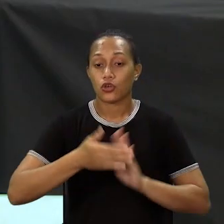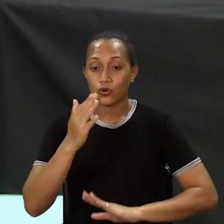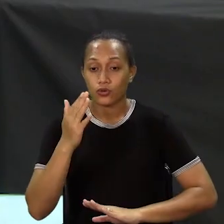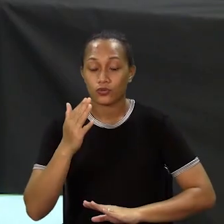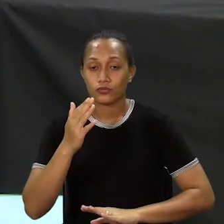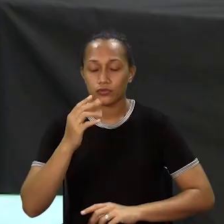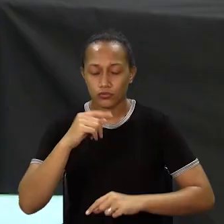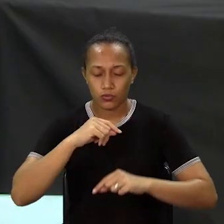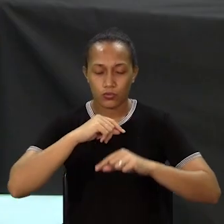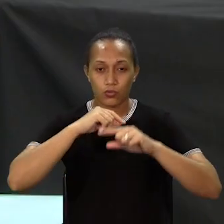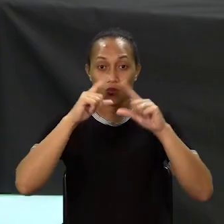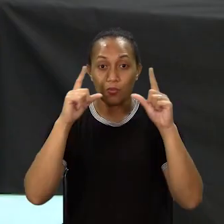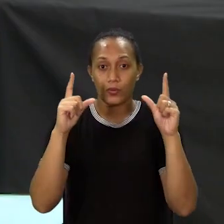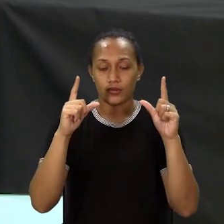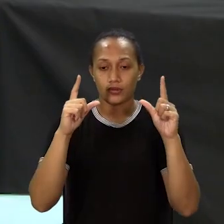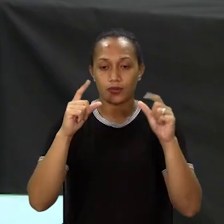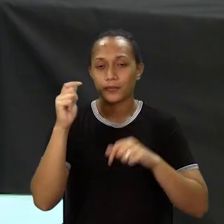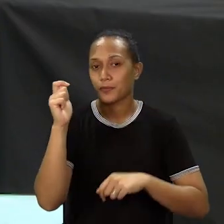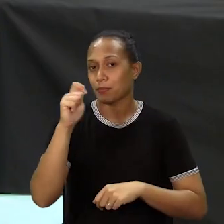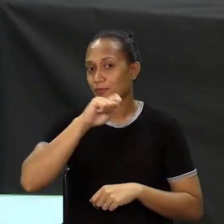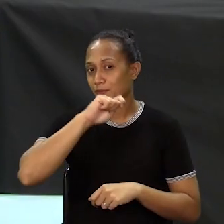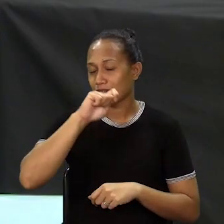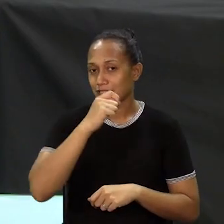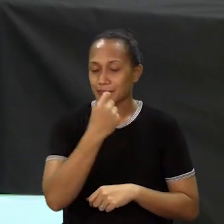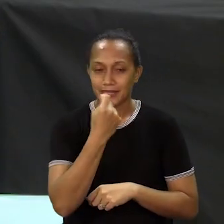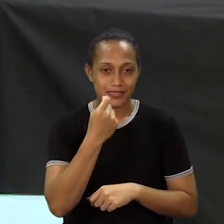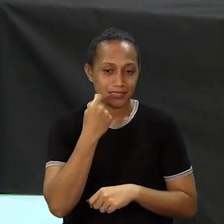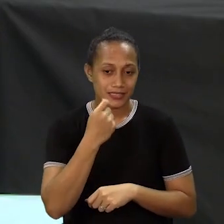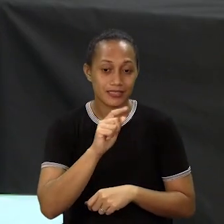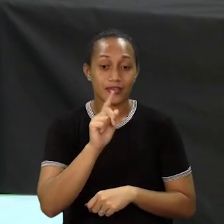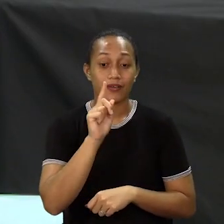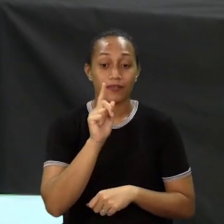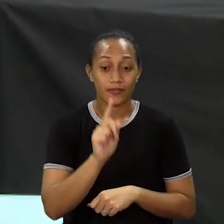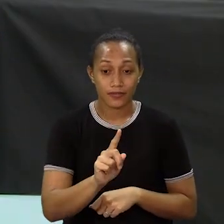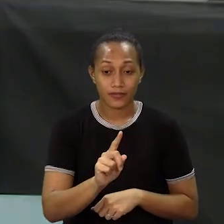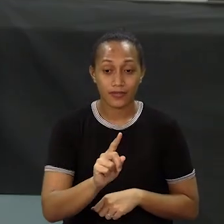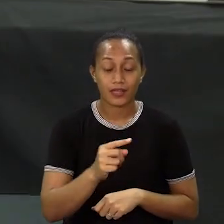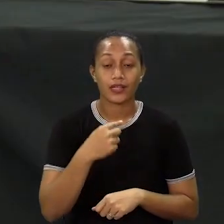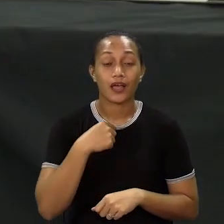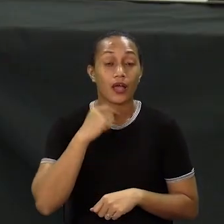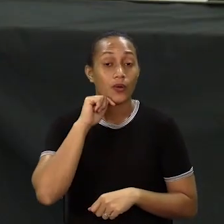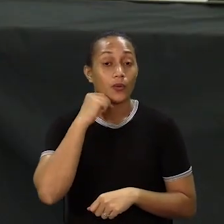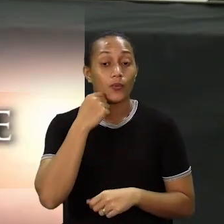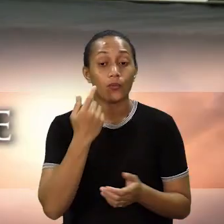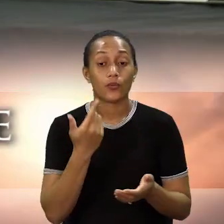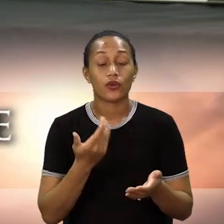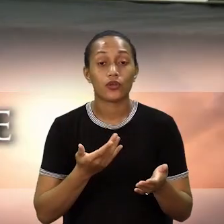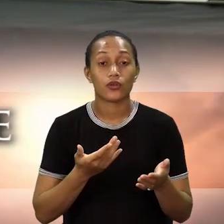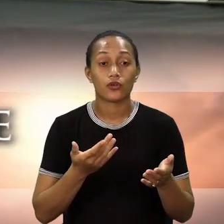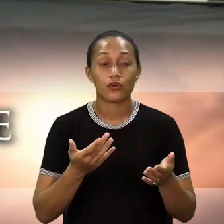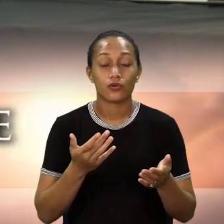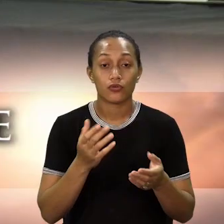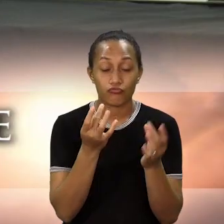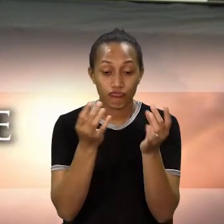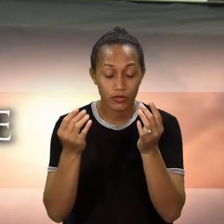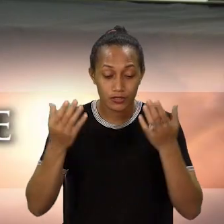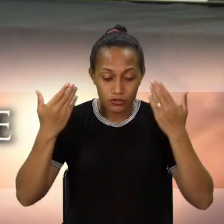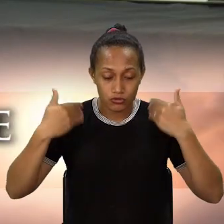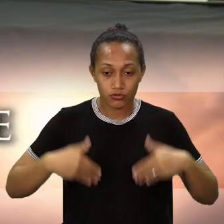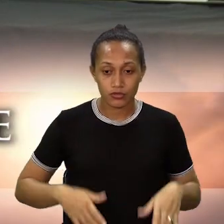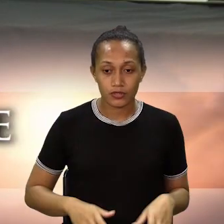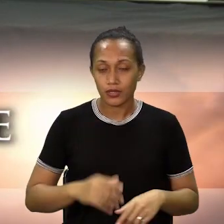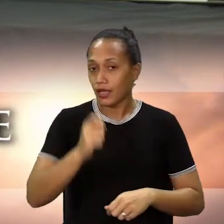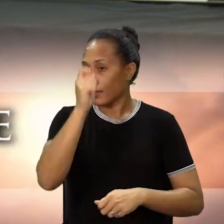school. I am going to wake up and brush my teeth. Then I will